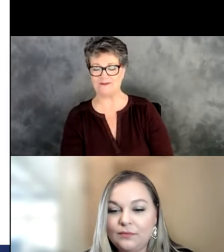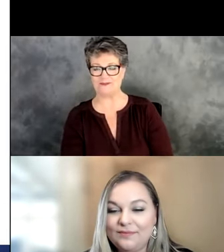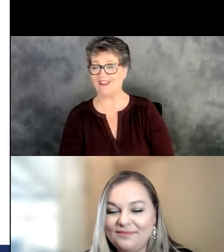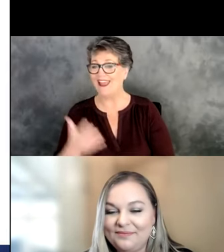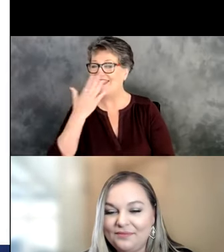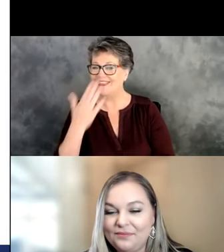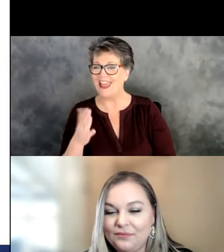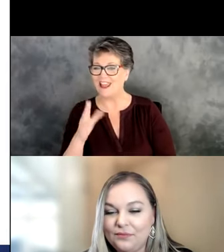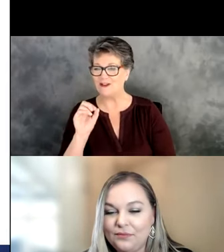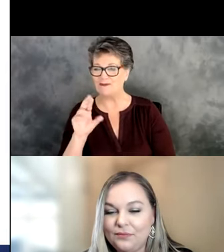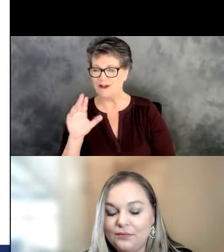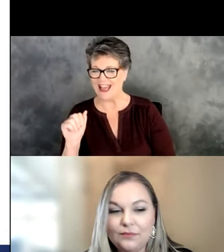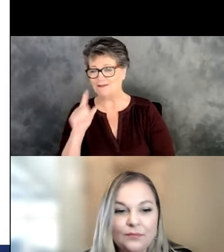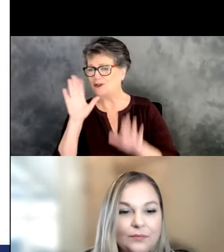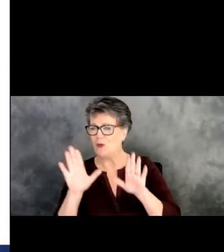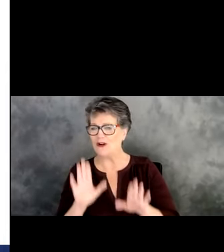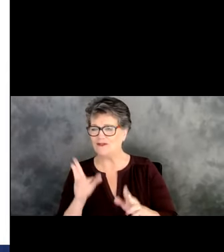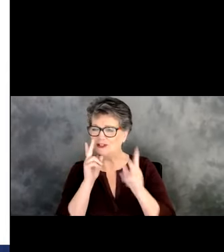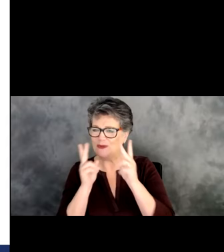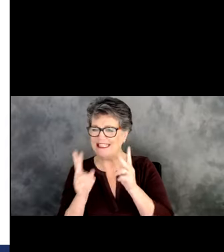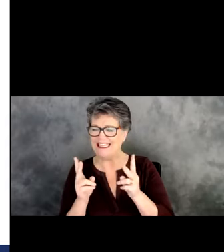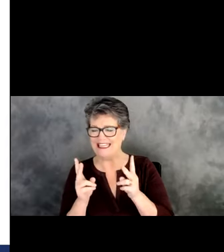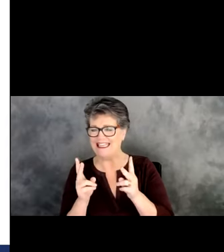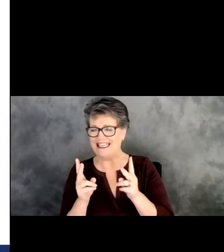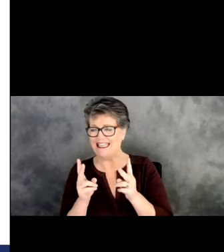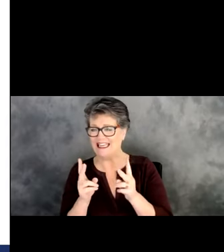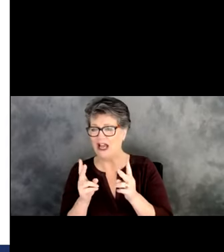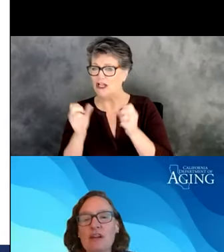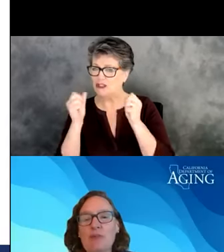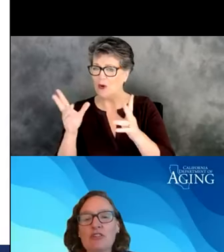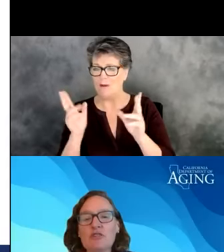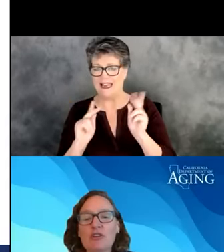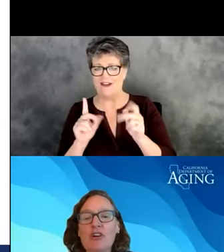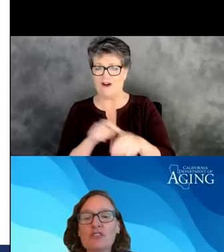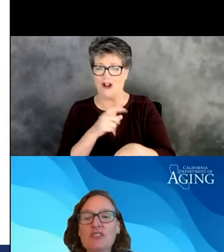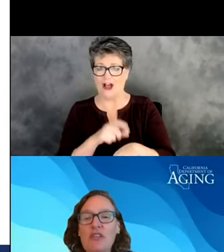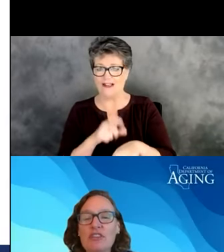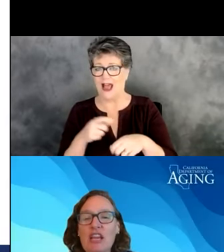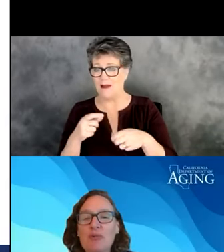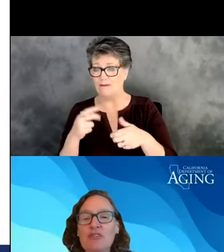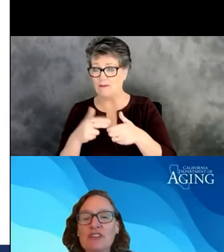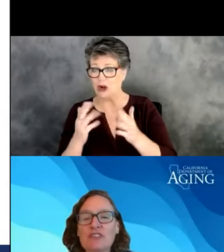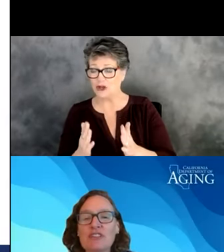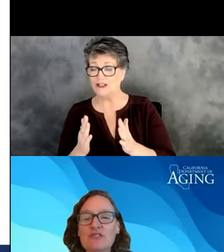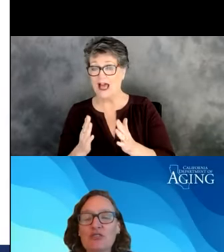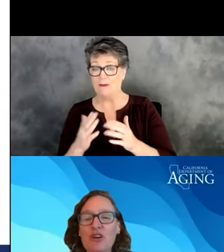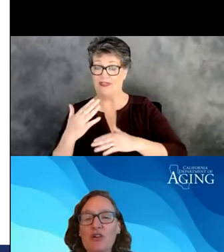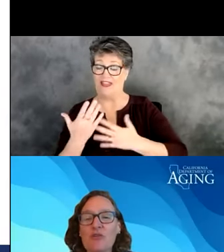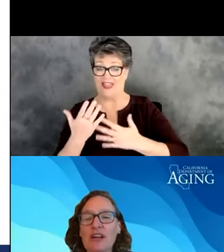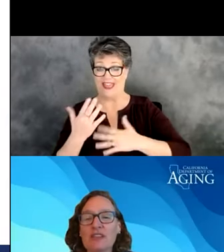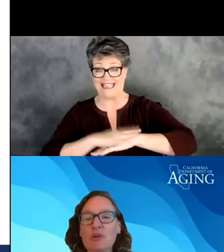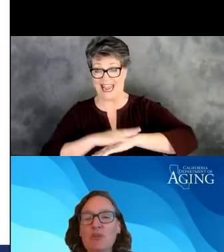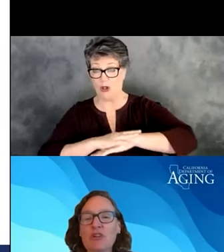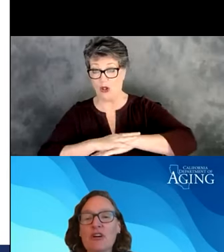Thank you, Maria. And it's so wonderful to see both so many of our longtime partners, but also that the table continues to